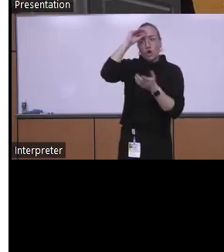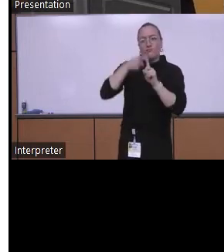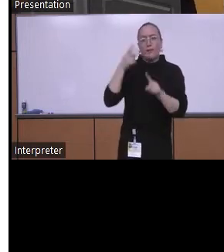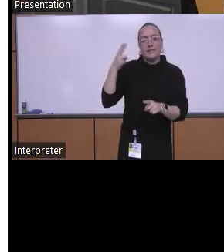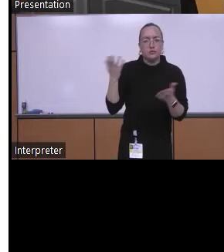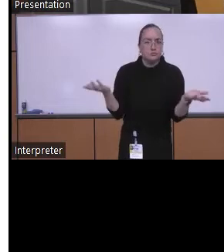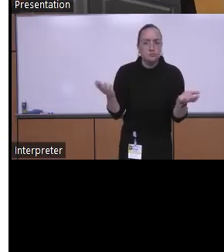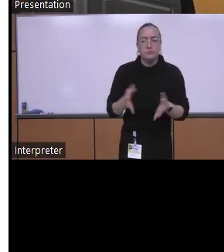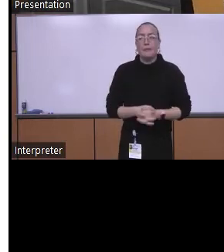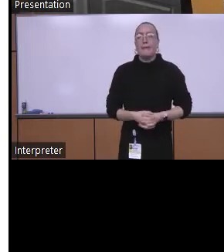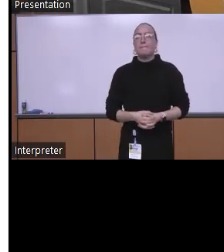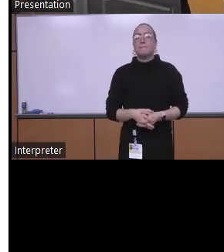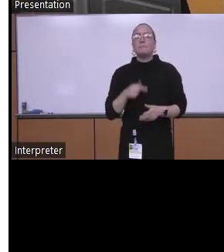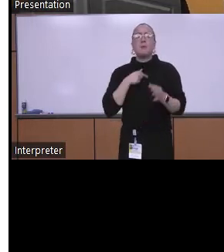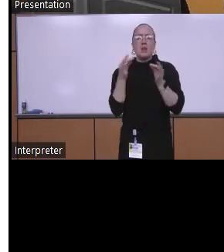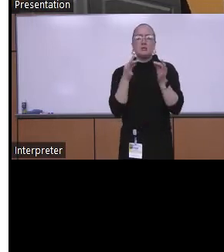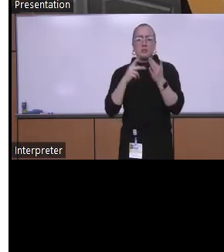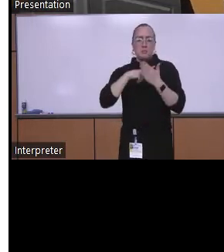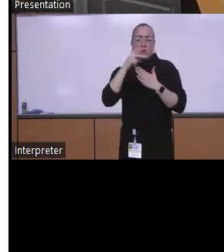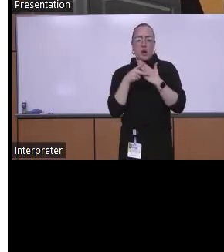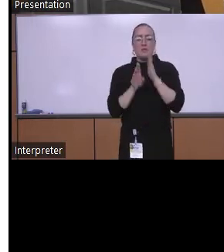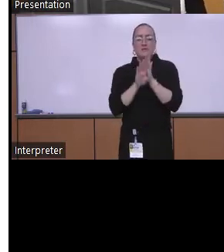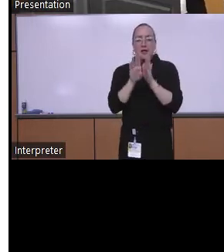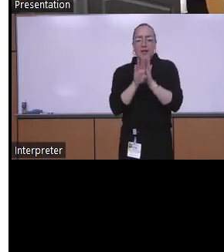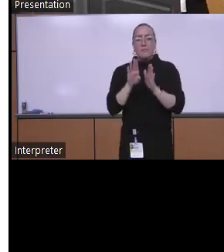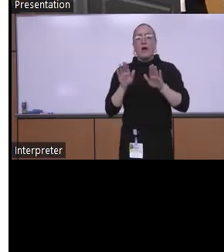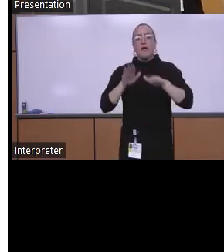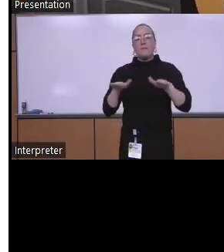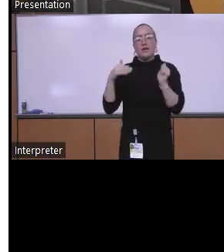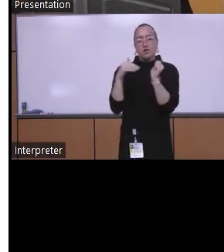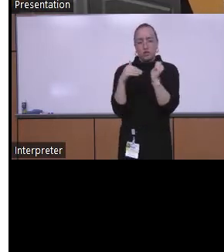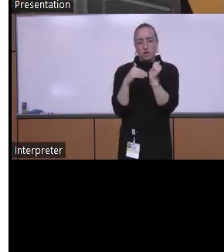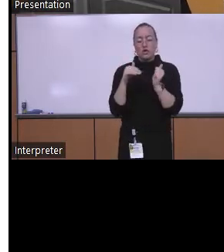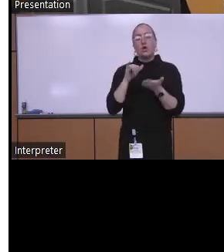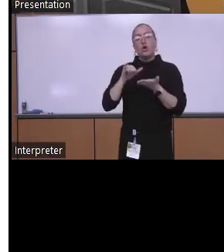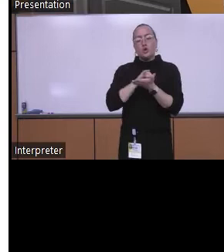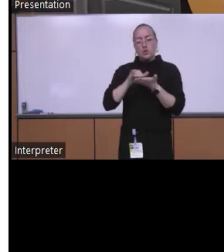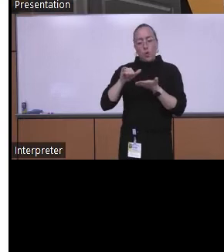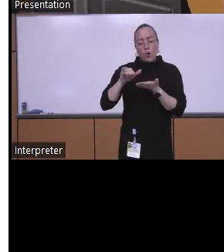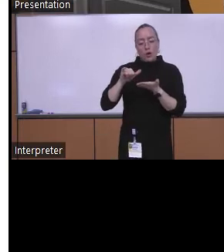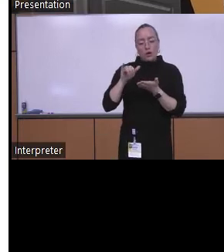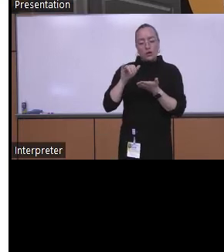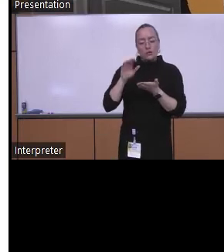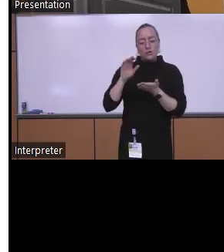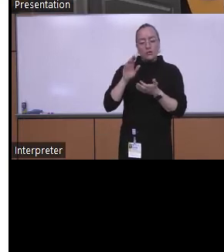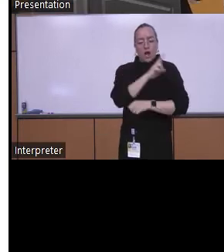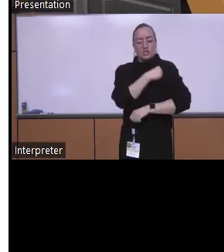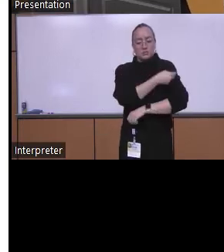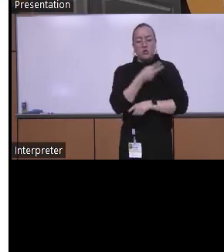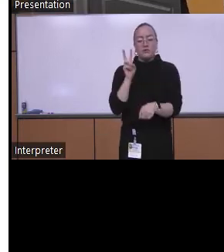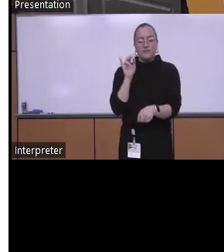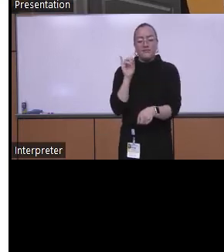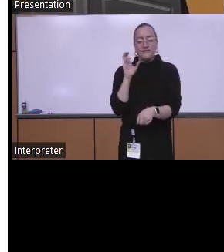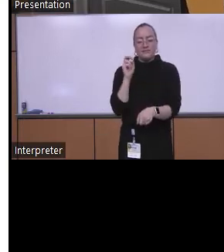I'll tell you a little bit about a program that was developed by pediatrician Vincent Fontana at the Newark Foundling Hospital. Fontana was a well-known physician. He had